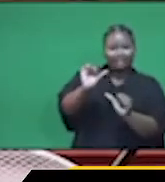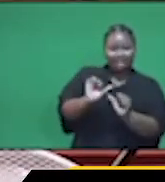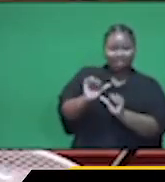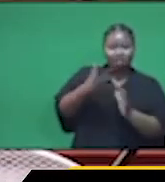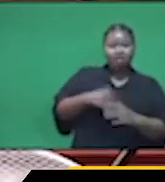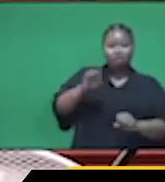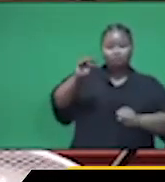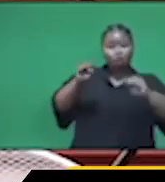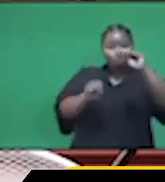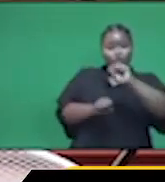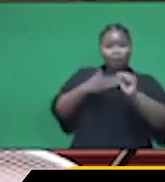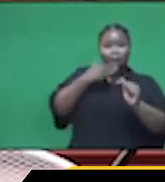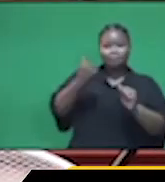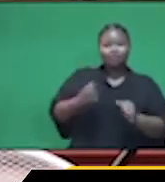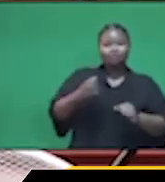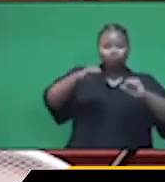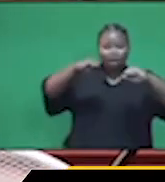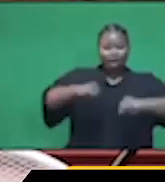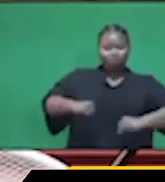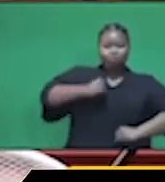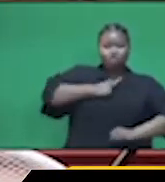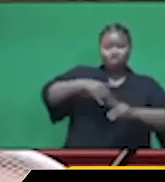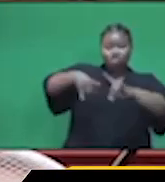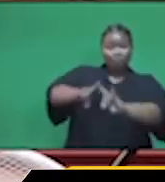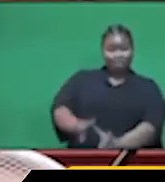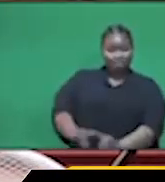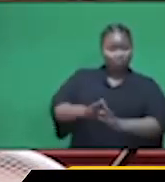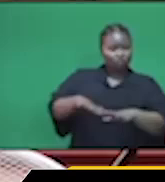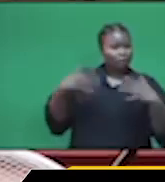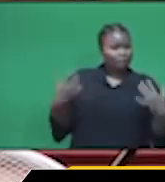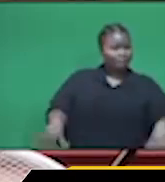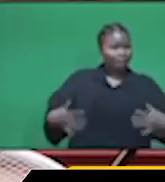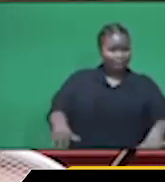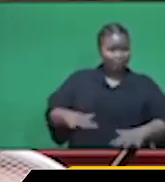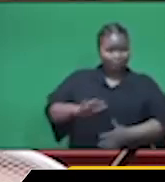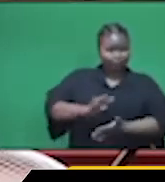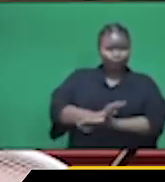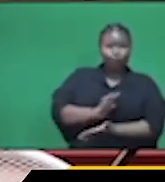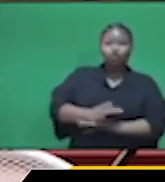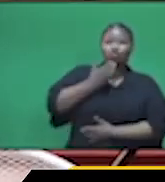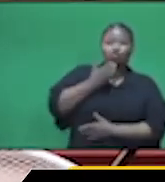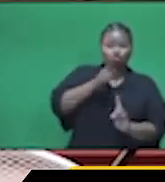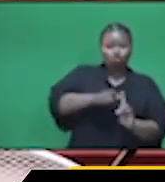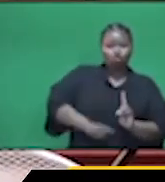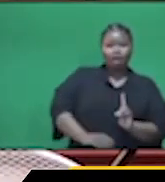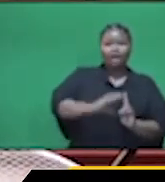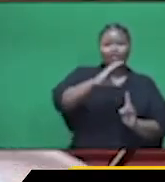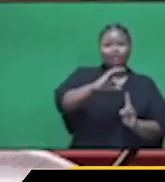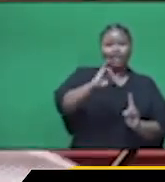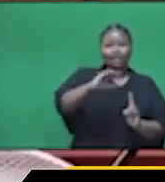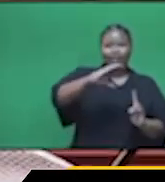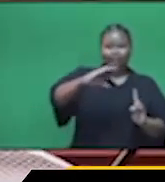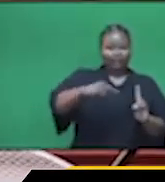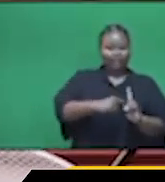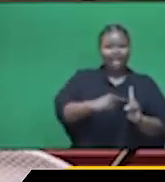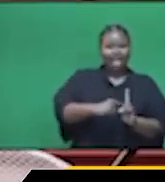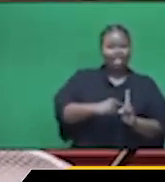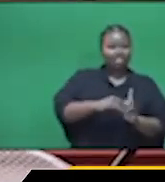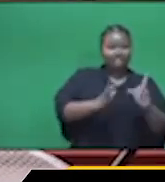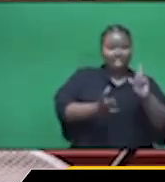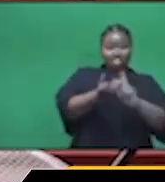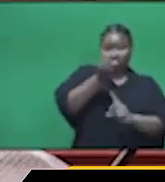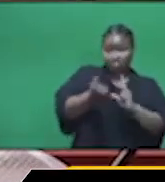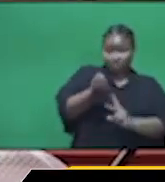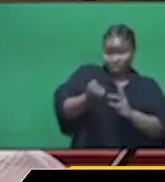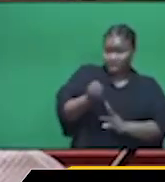conclude, please allow me, Chairperson, to extend our sincere gratitude to the Commander-in-Chief and his leadership, the